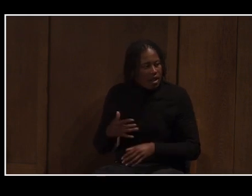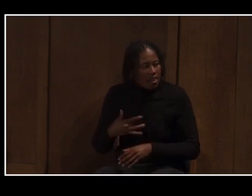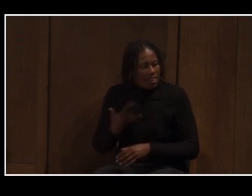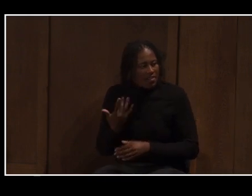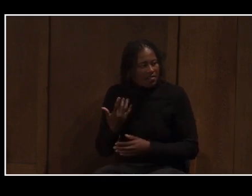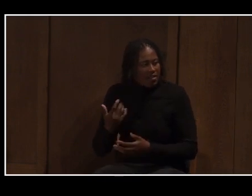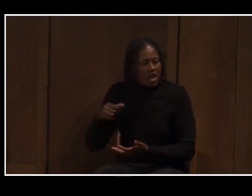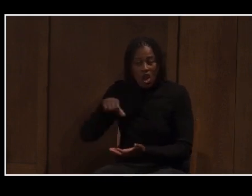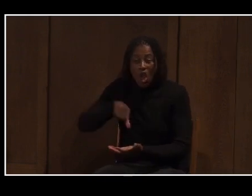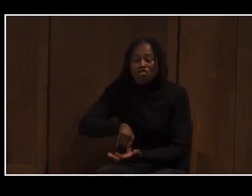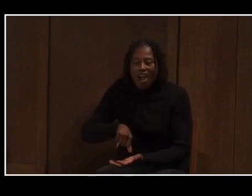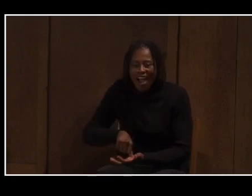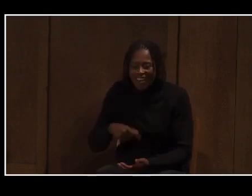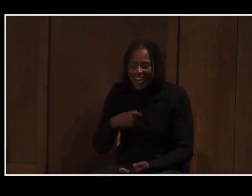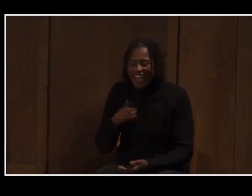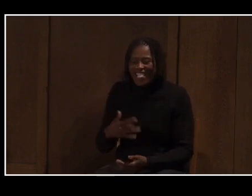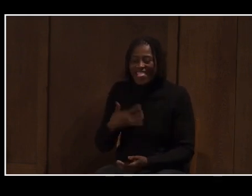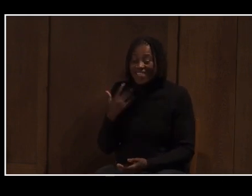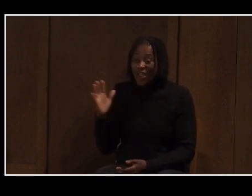London. Like,